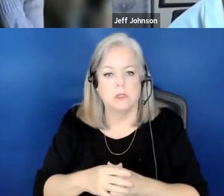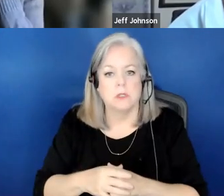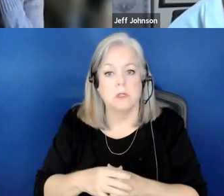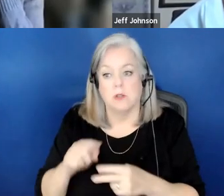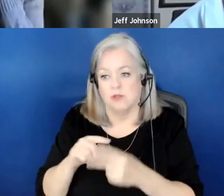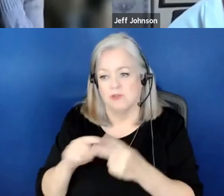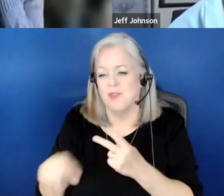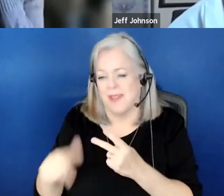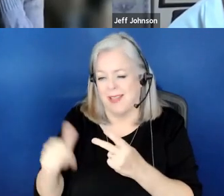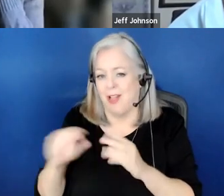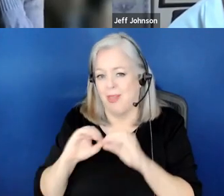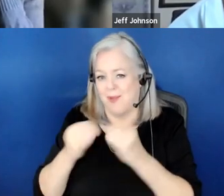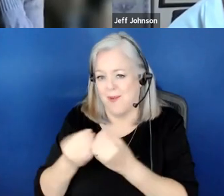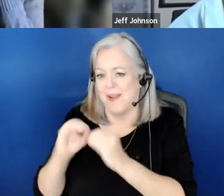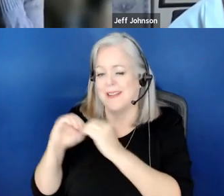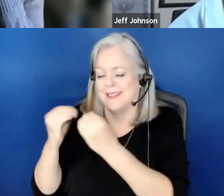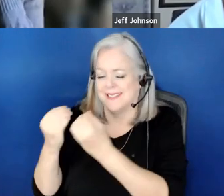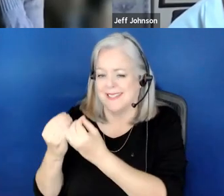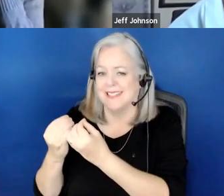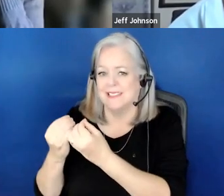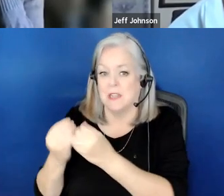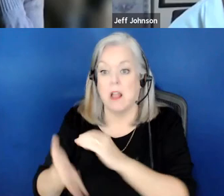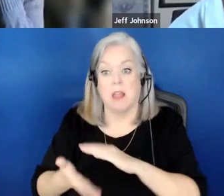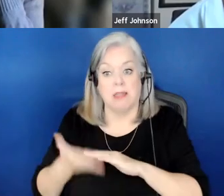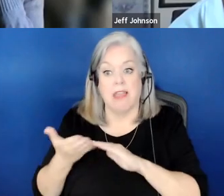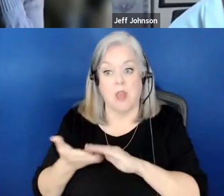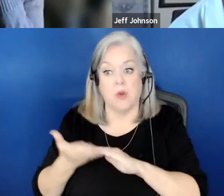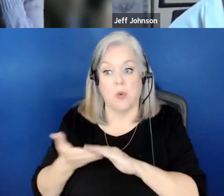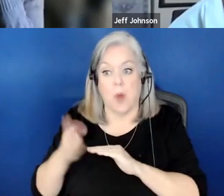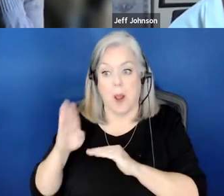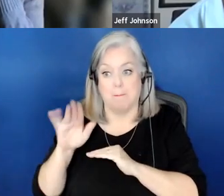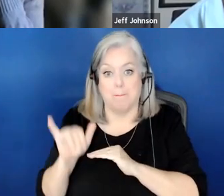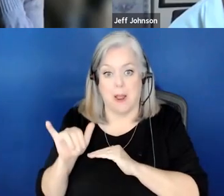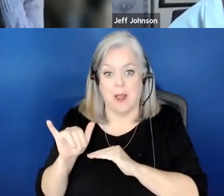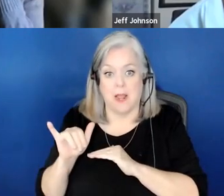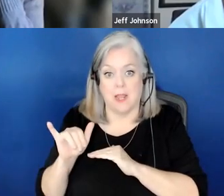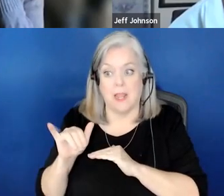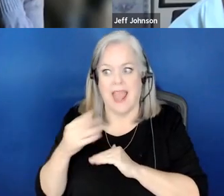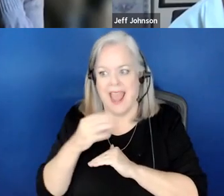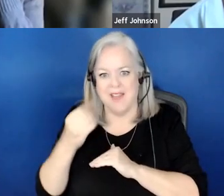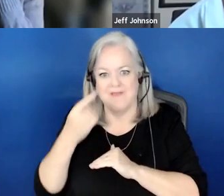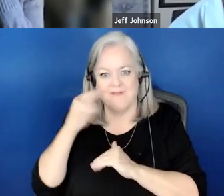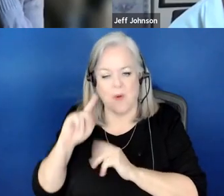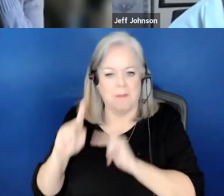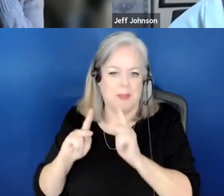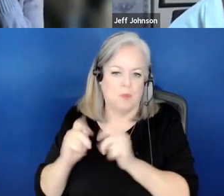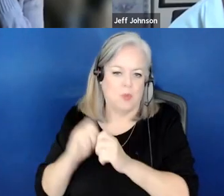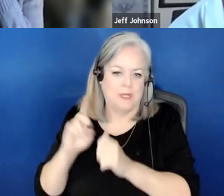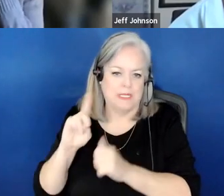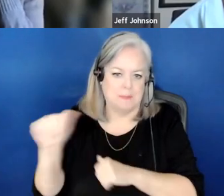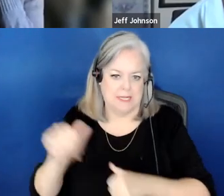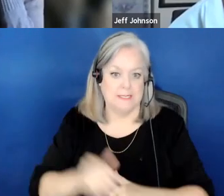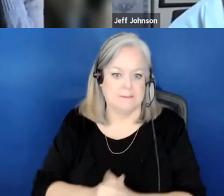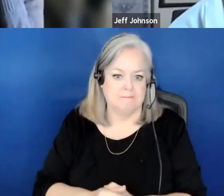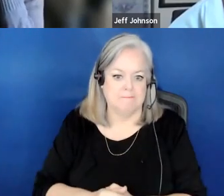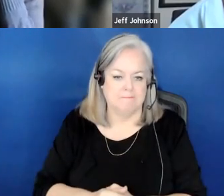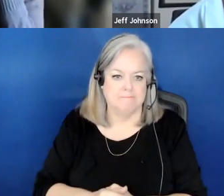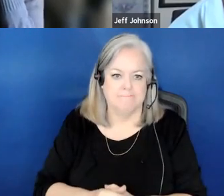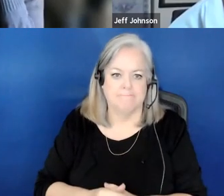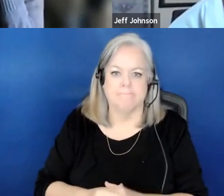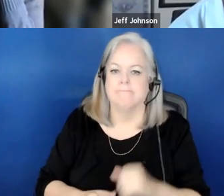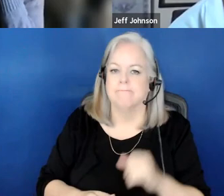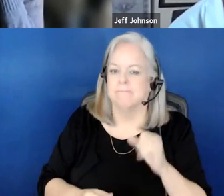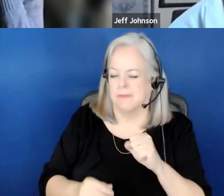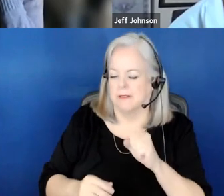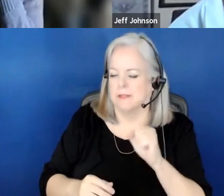other organizations that are run by and for people with disabilities. Yes, that's